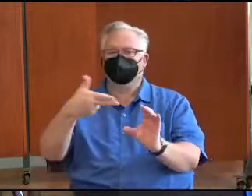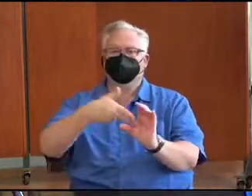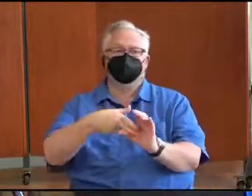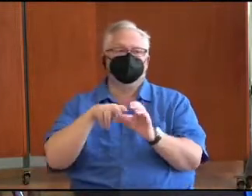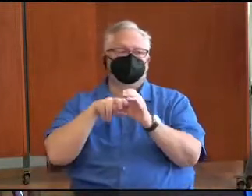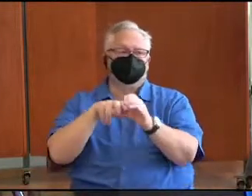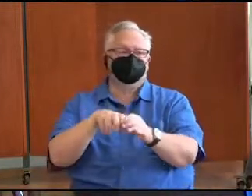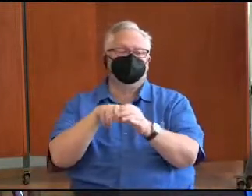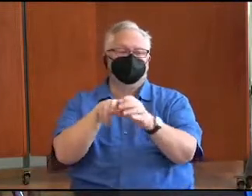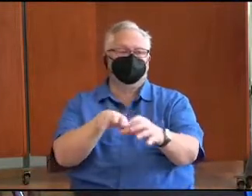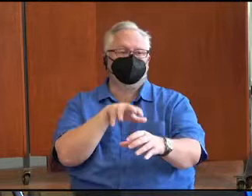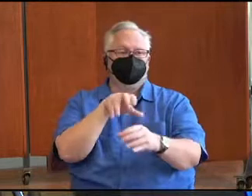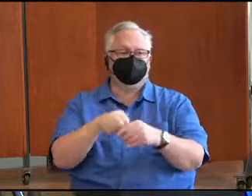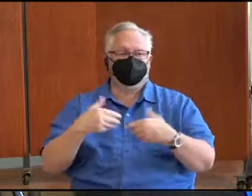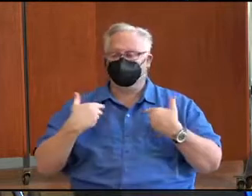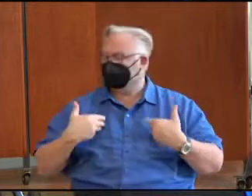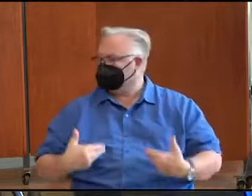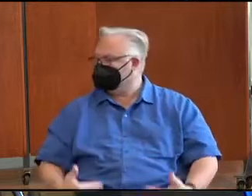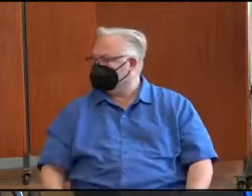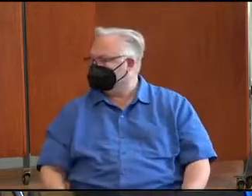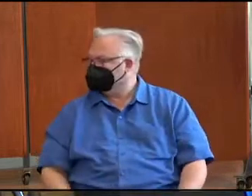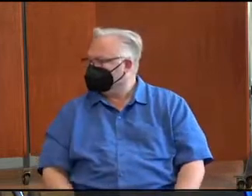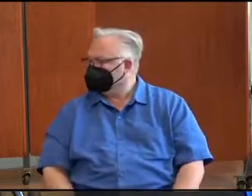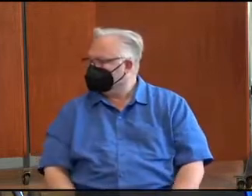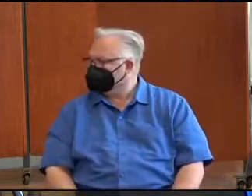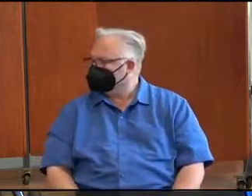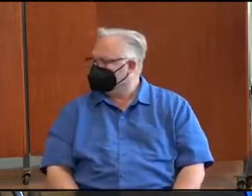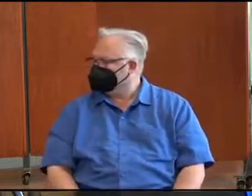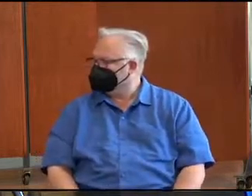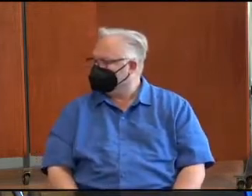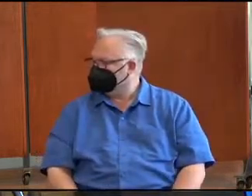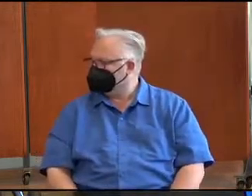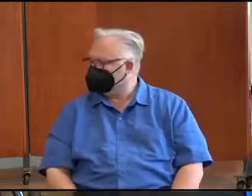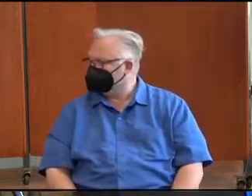Tú navegas en mí.